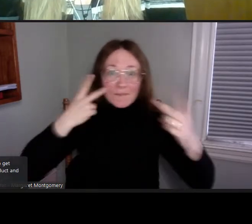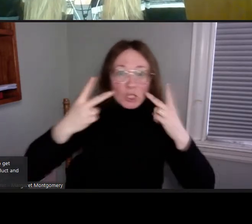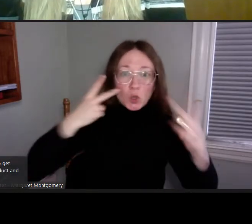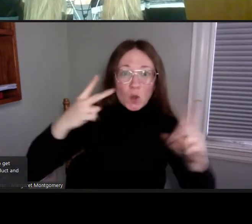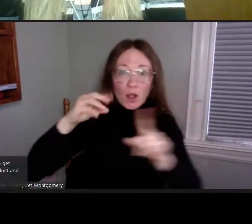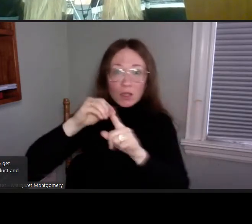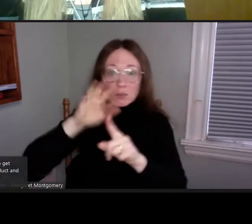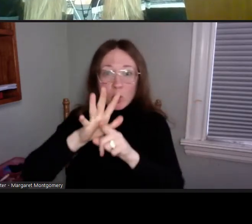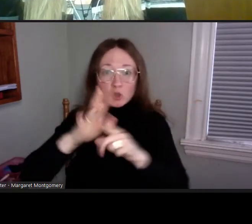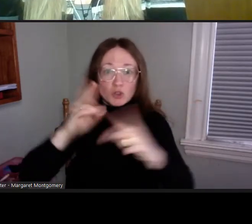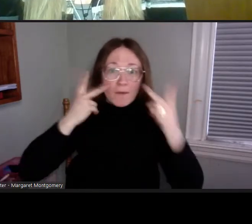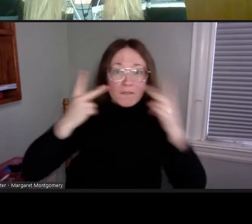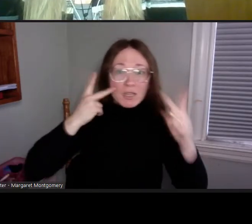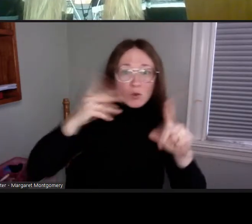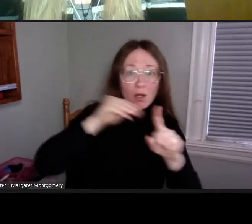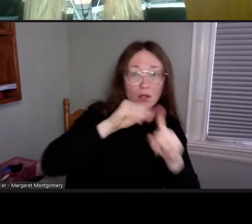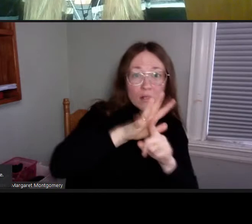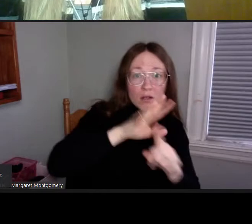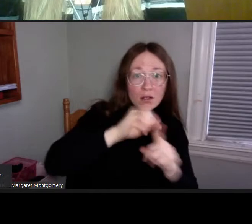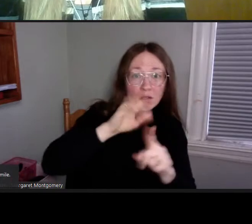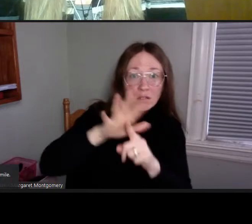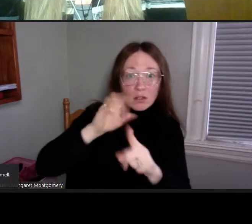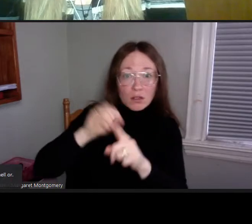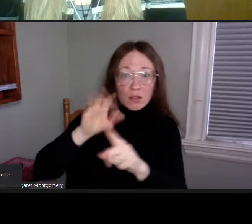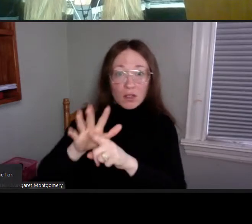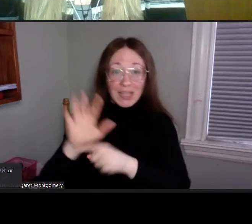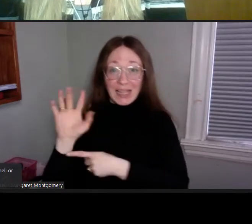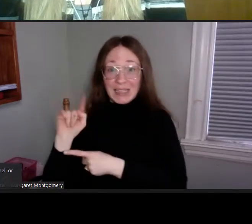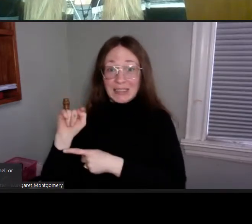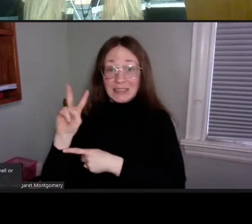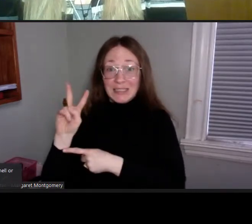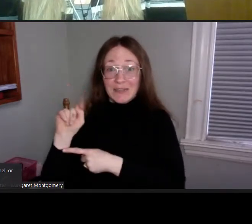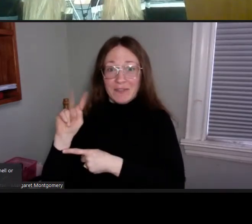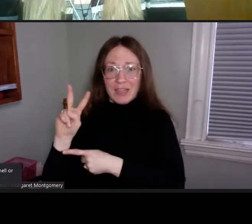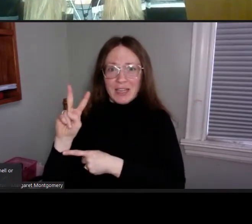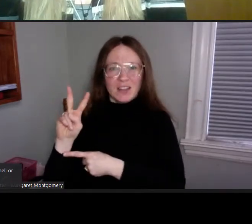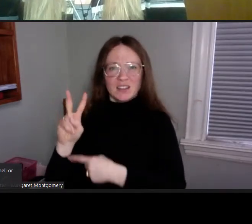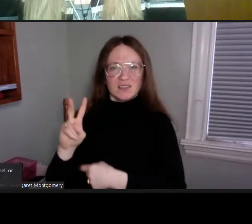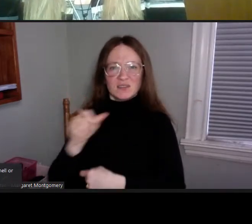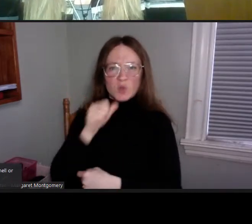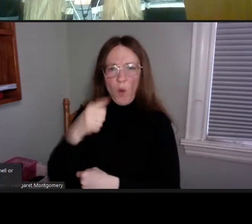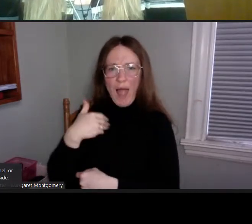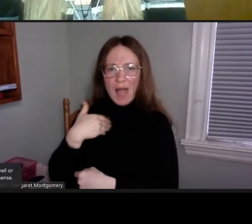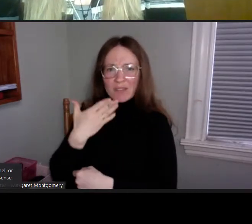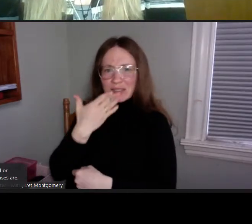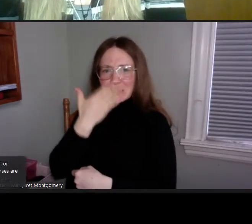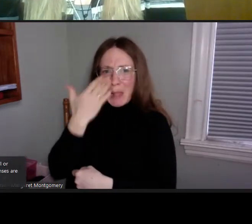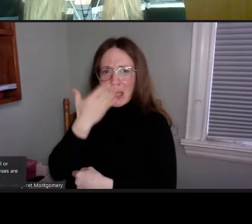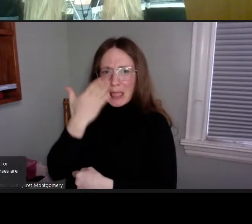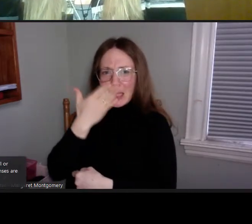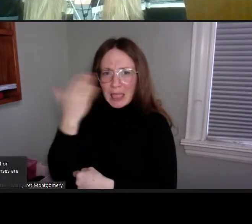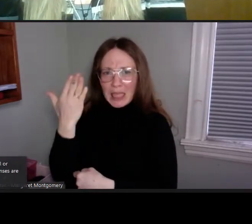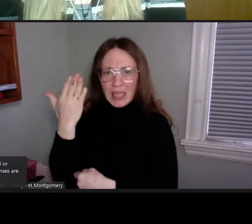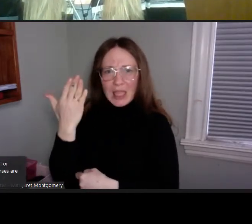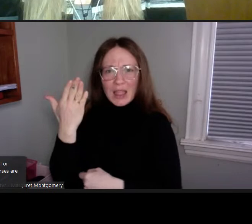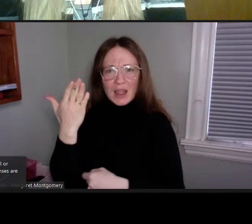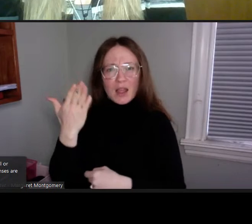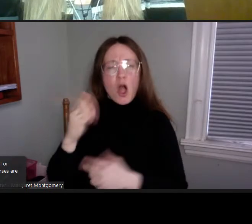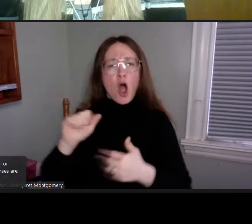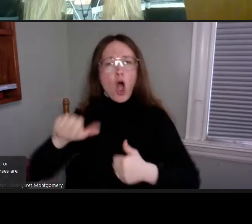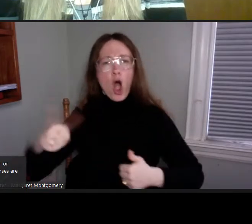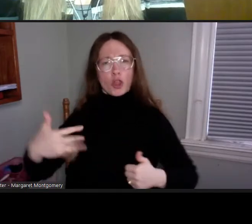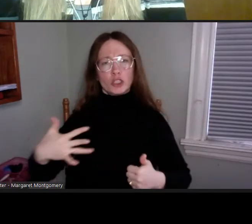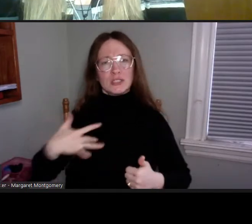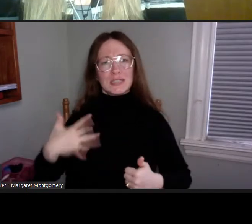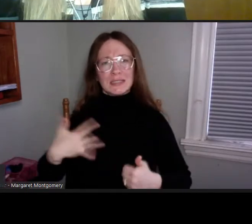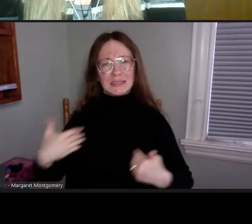product. We don't have TVs that give you the smell or whatever, so those other senses are there, and they can be,